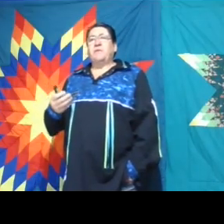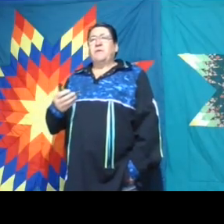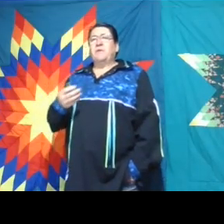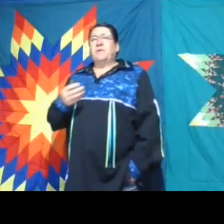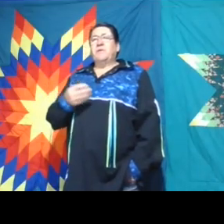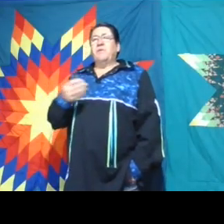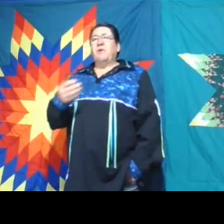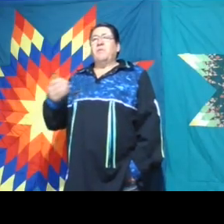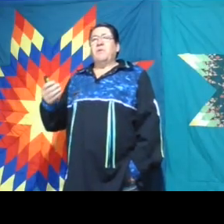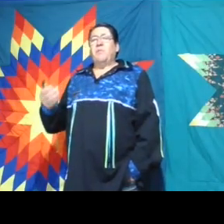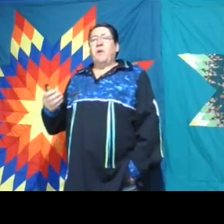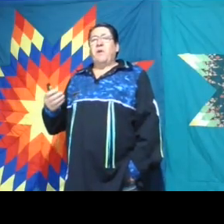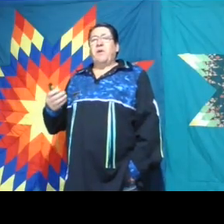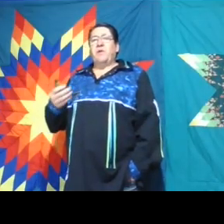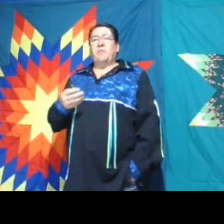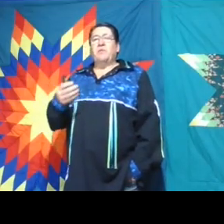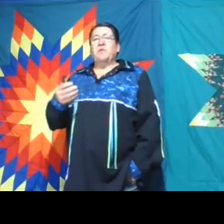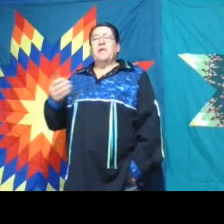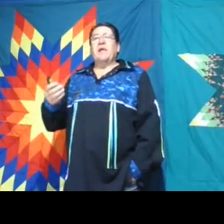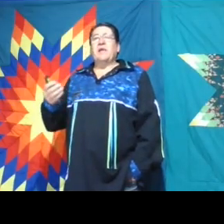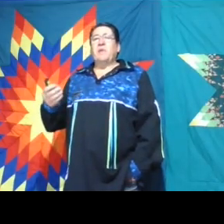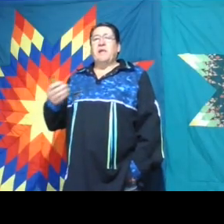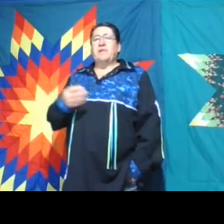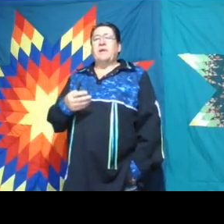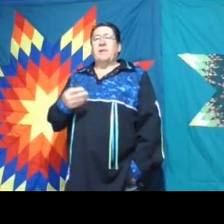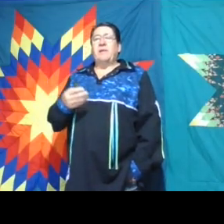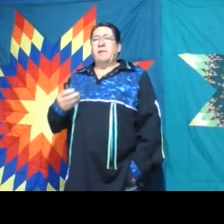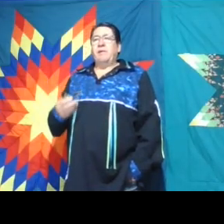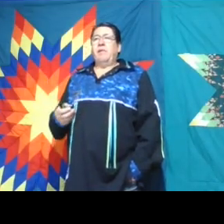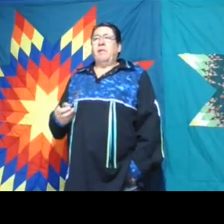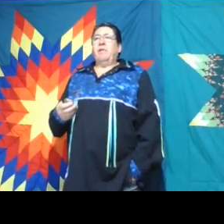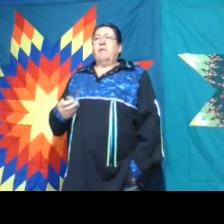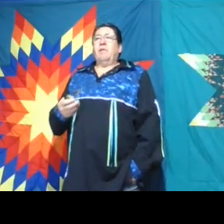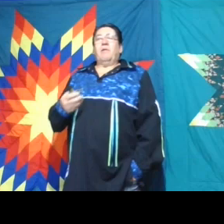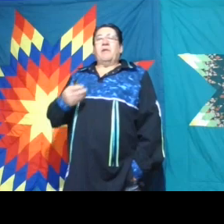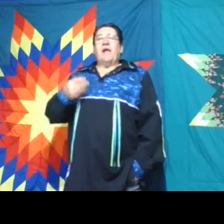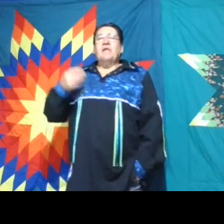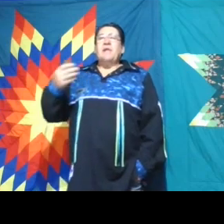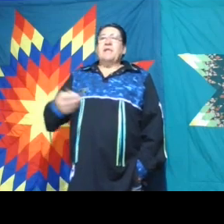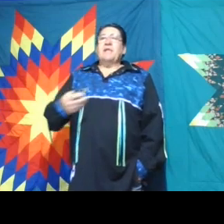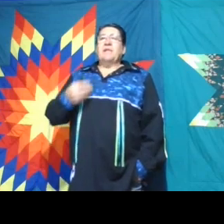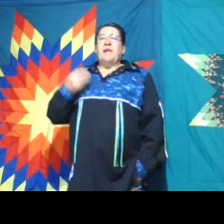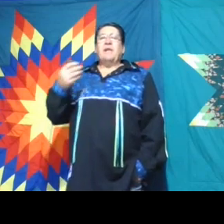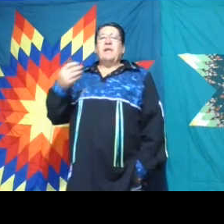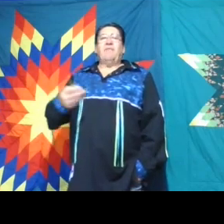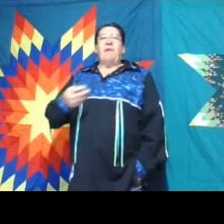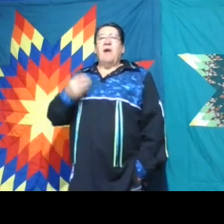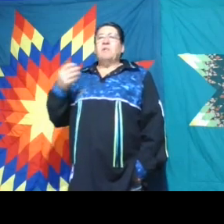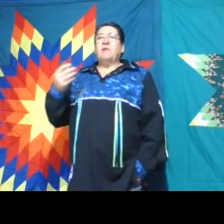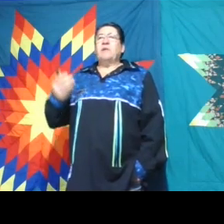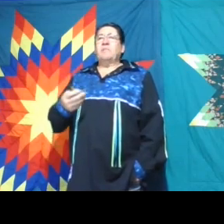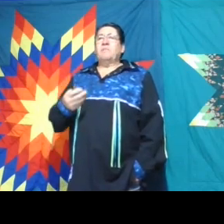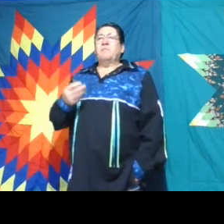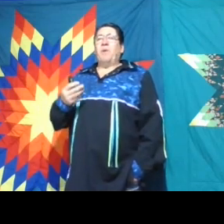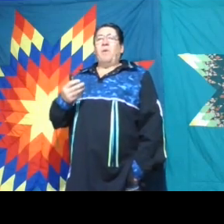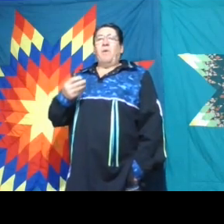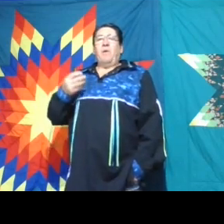fathers throughout North America, or someone who's taken me as a son. That's that extended